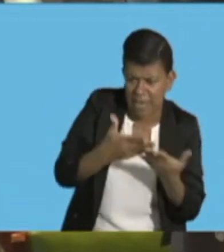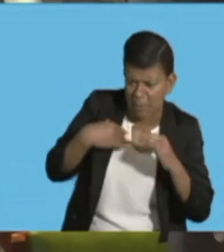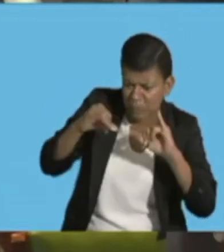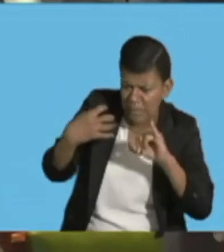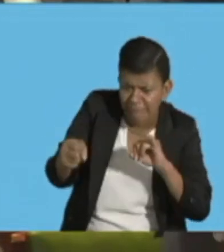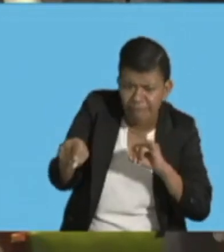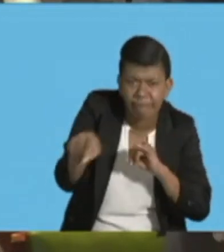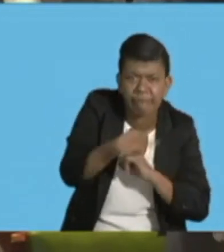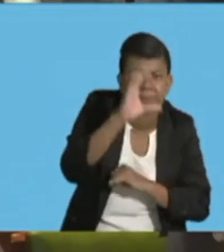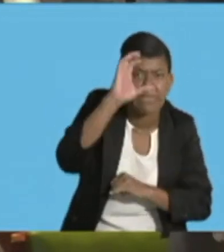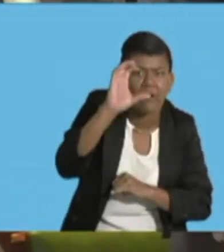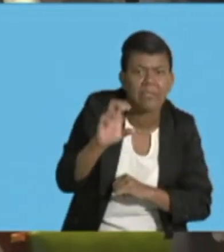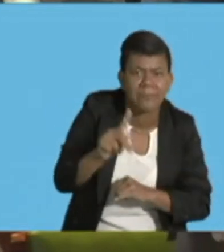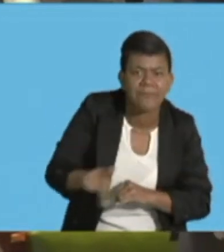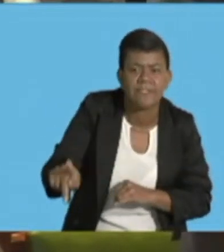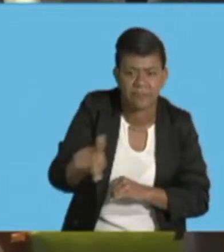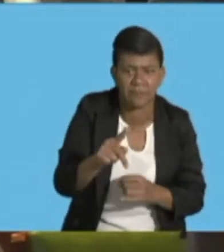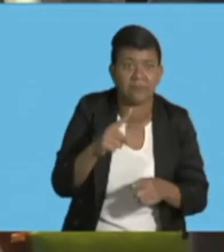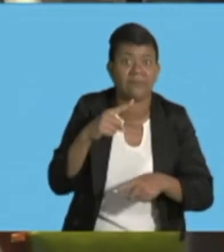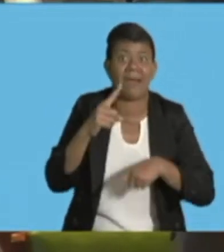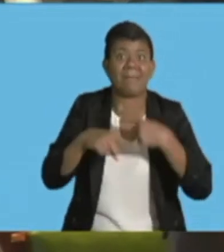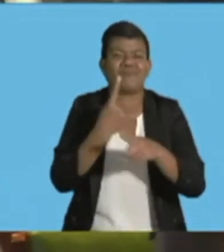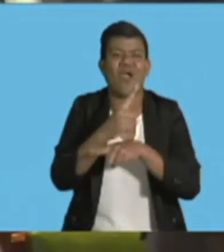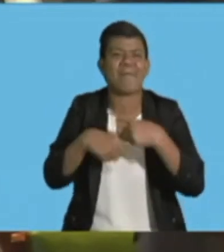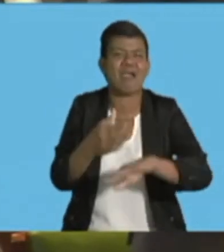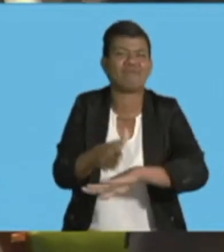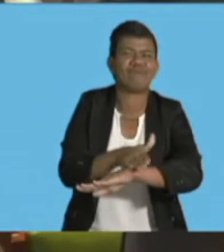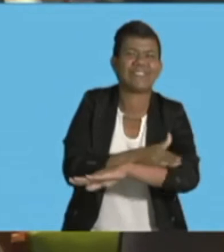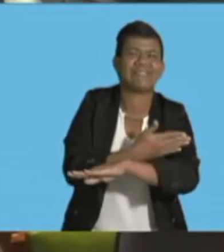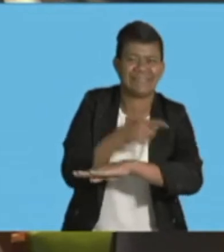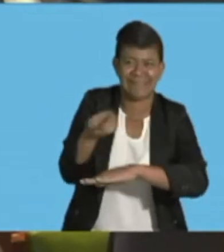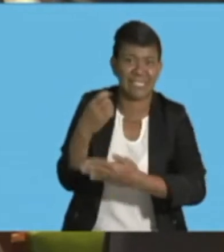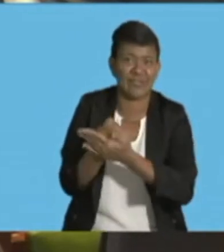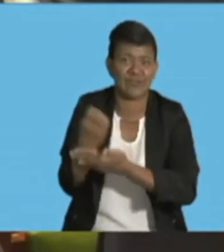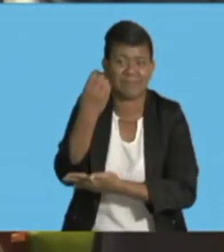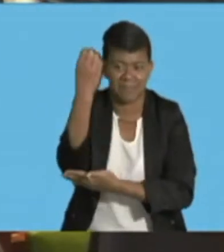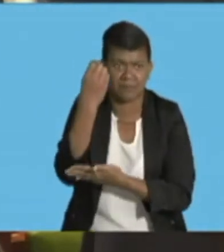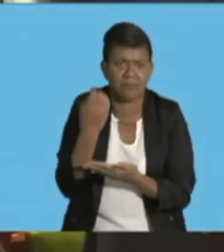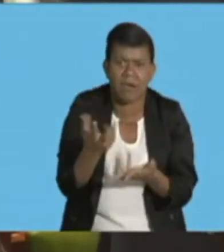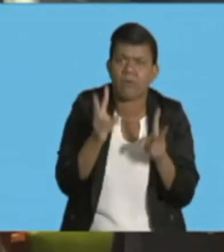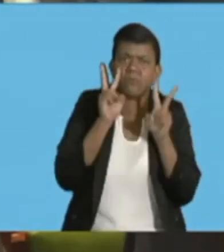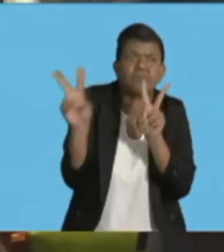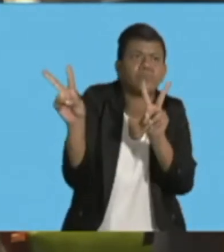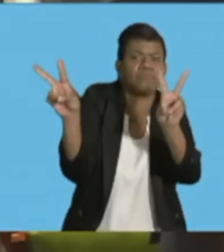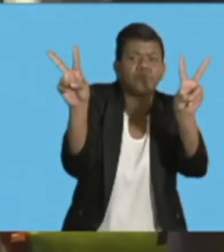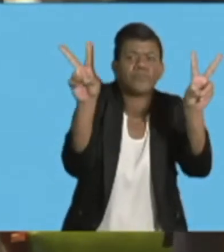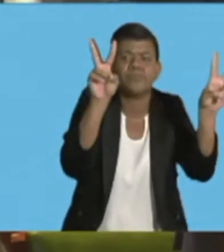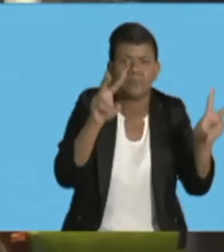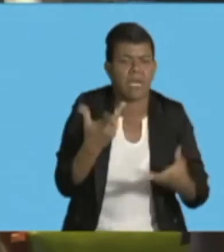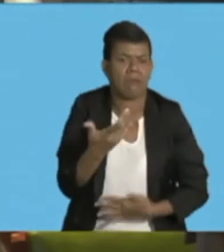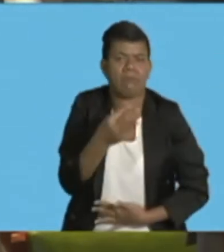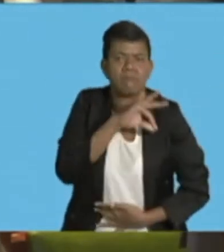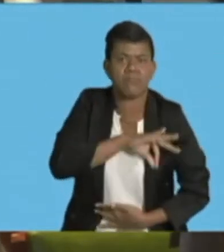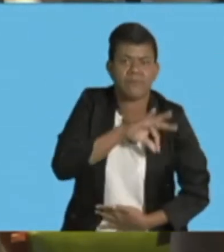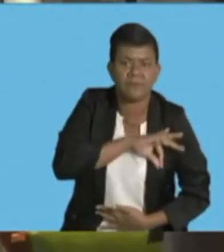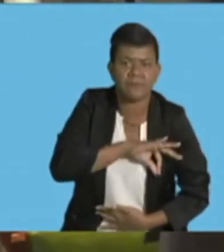about, and of course various issues such as public-private partnerships. And we look forward to securing benefits through the forum and lead the charge for the Small